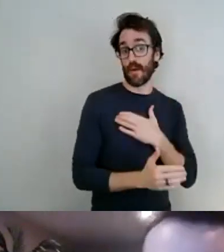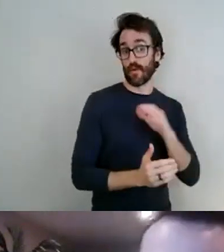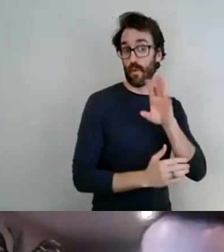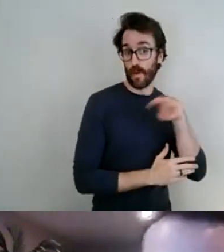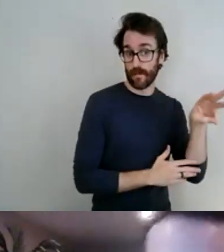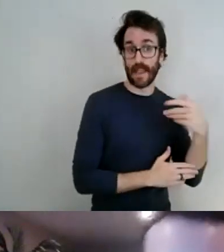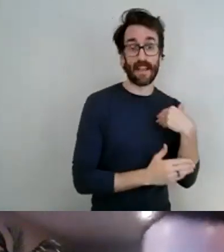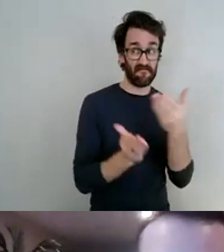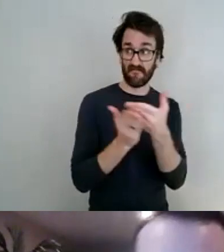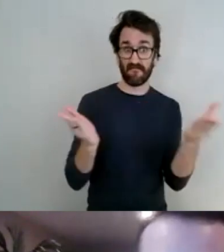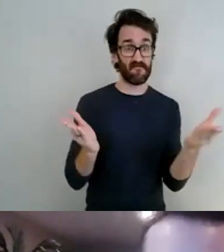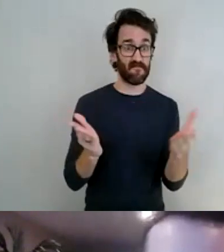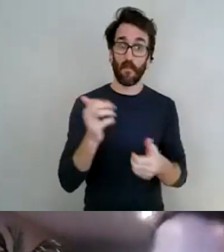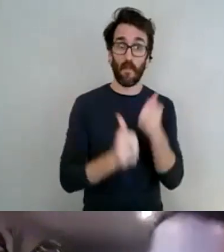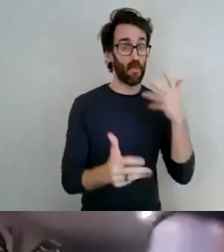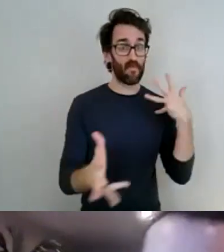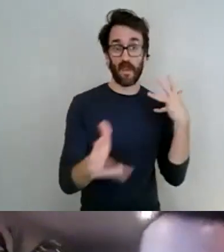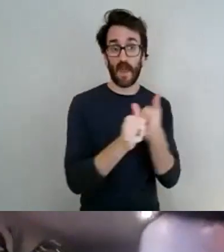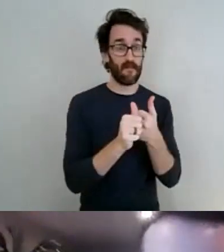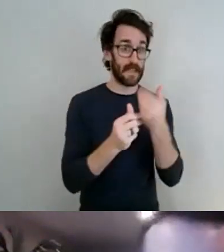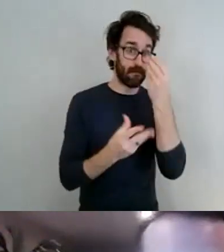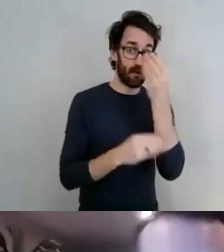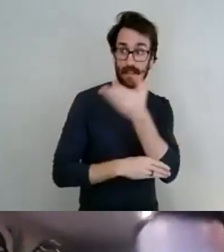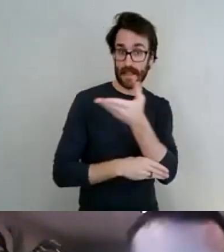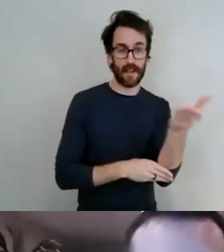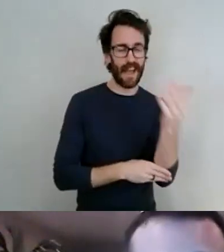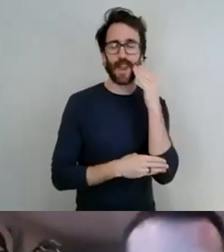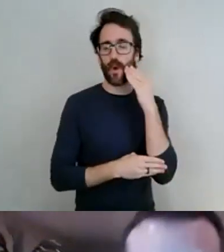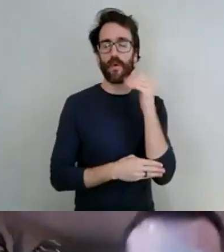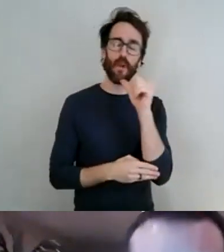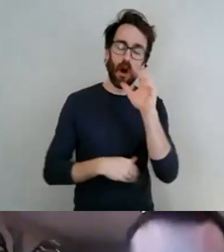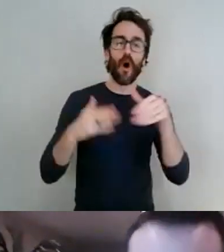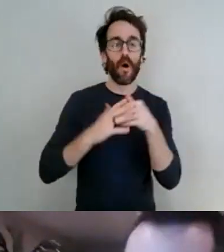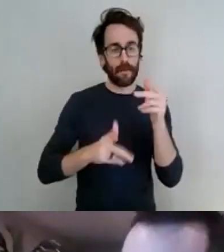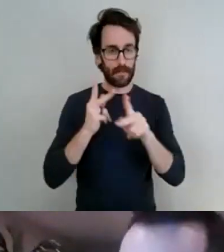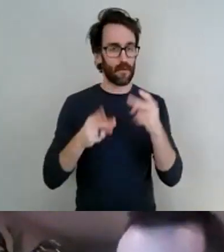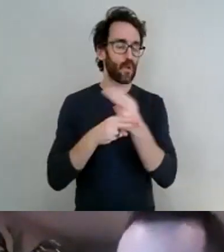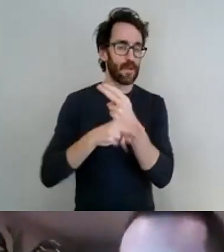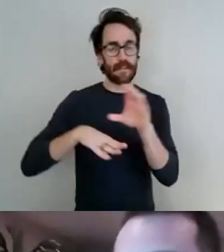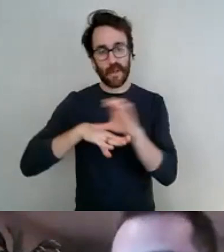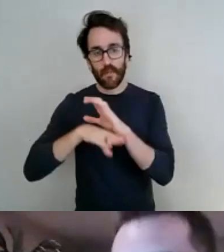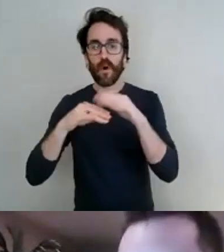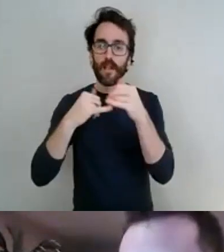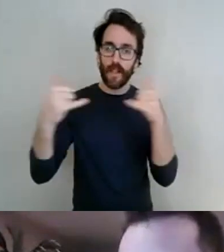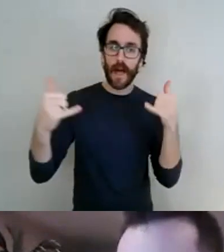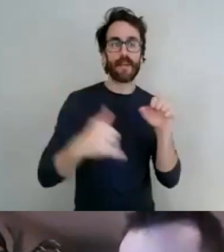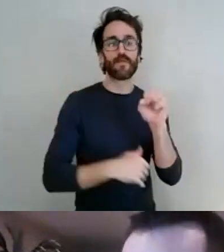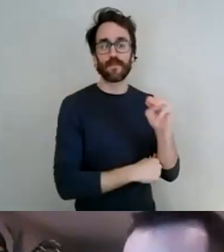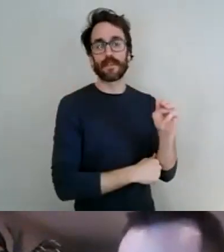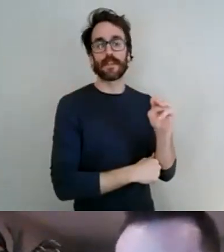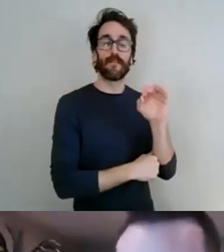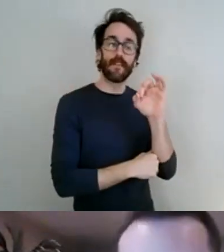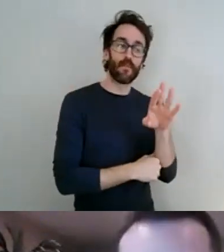That's where you'll get the most up-to-date information. But I do realize that not everybody is online all the time, and not everybody has social media.